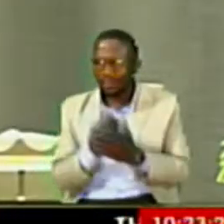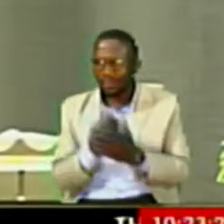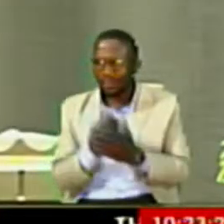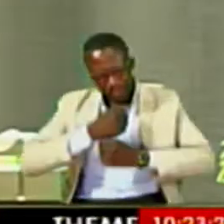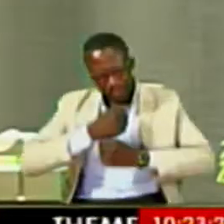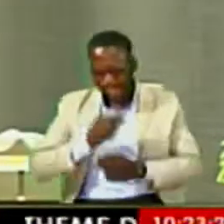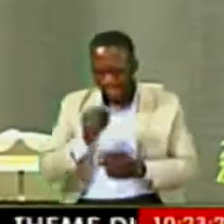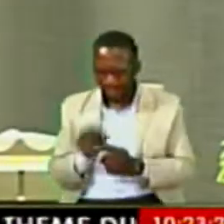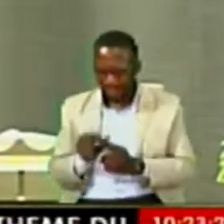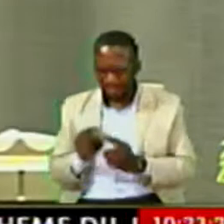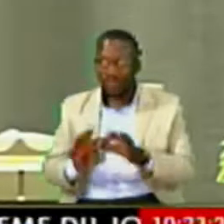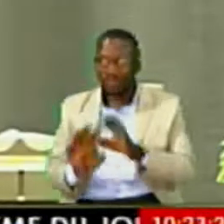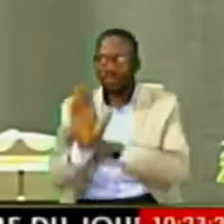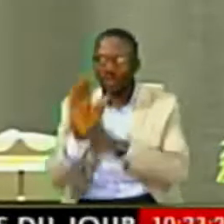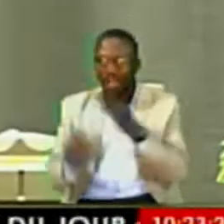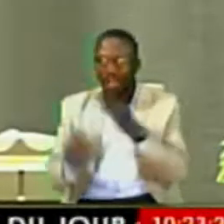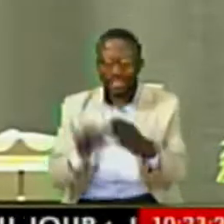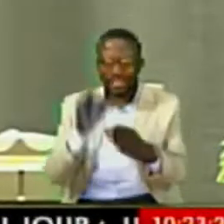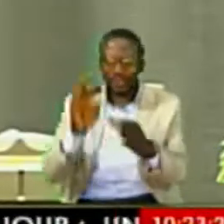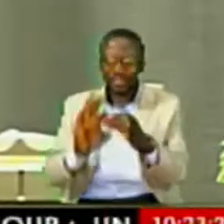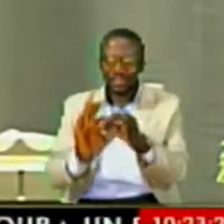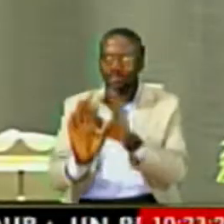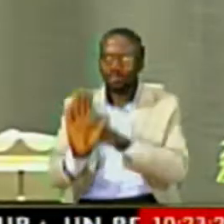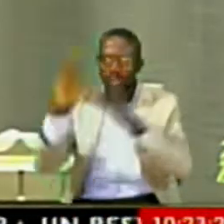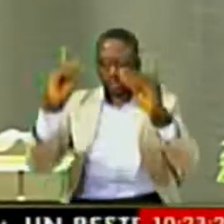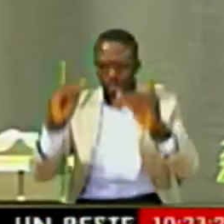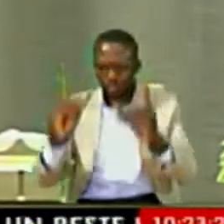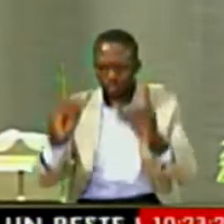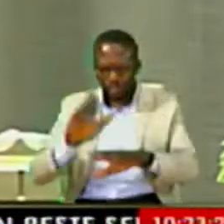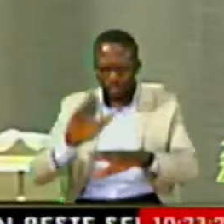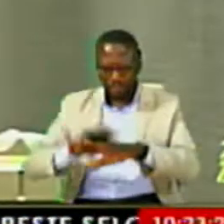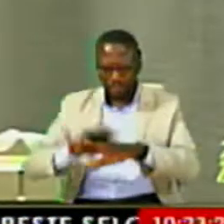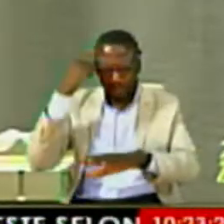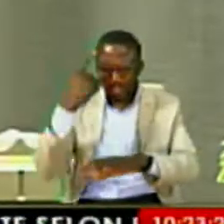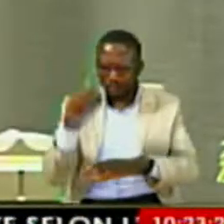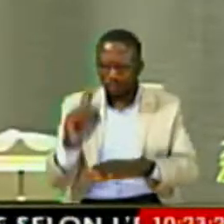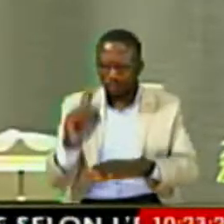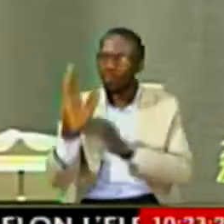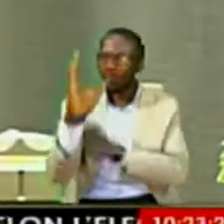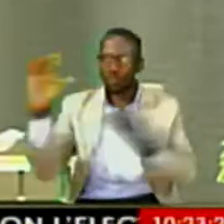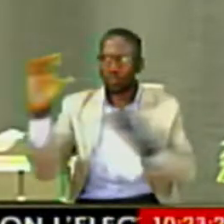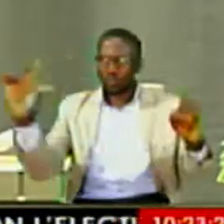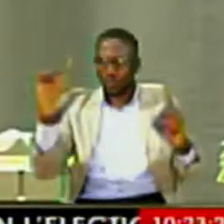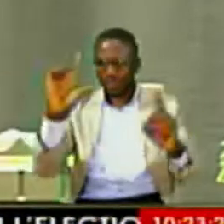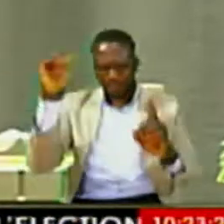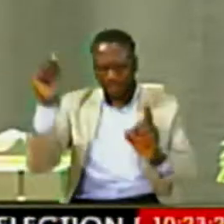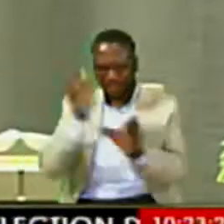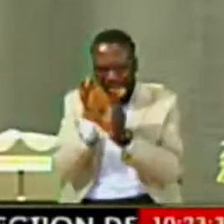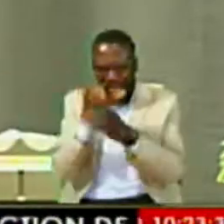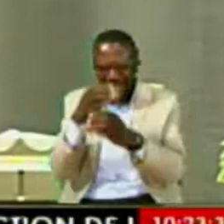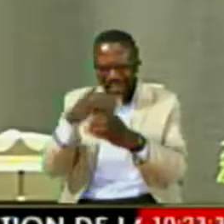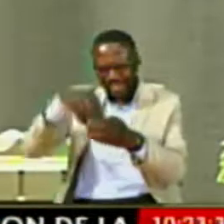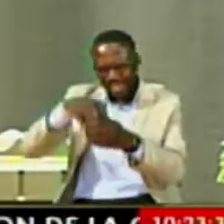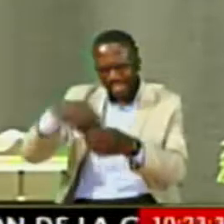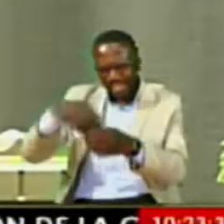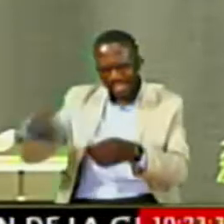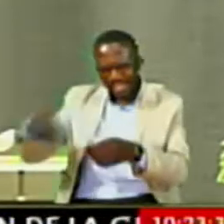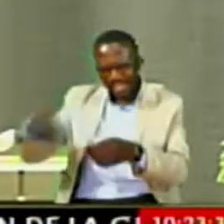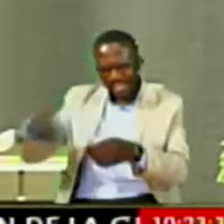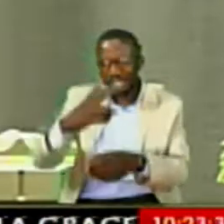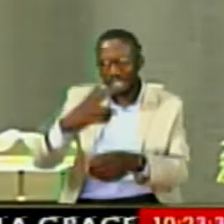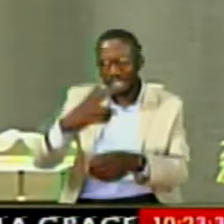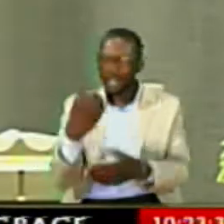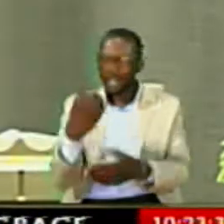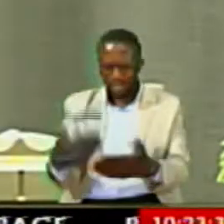the word of God. L'Esprit de Dieu vient sur vous. The Spirit of God comes on you. Dieu lui-même. God himself. Crée en vous. Creates in you. Une